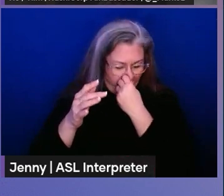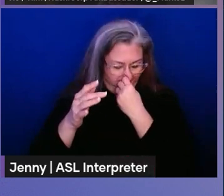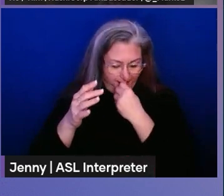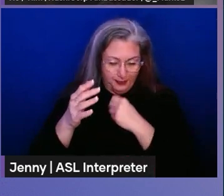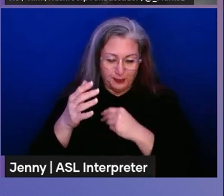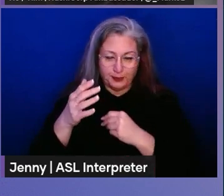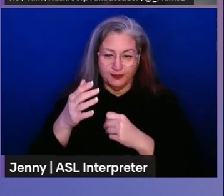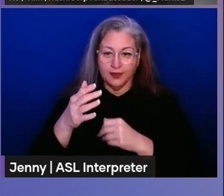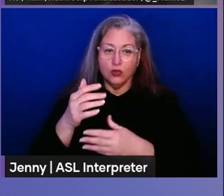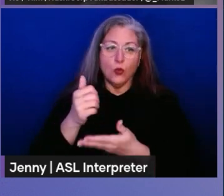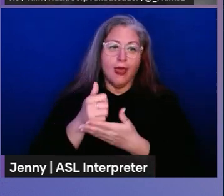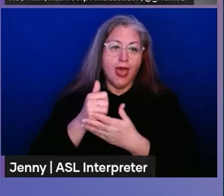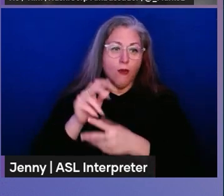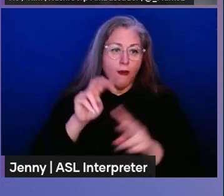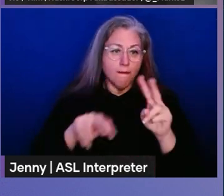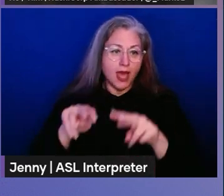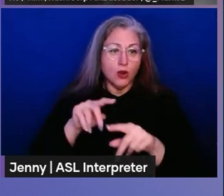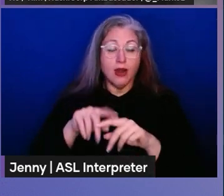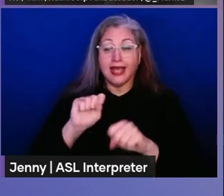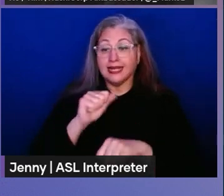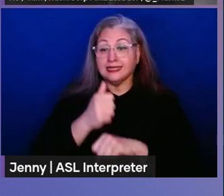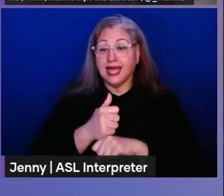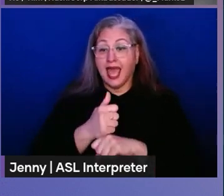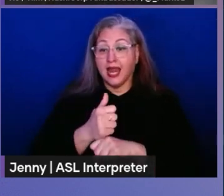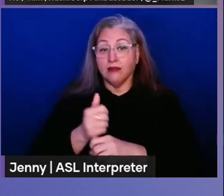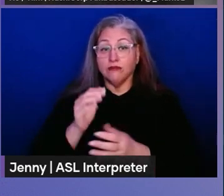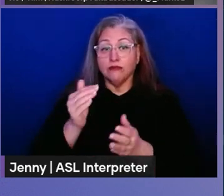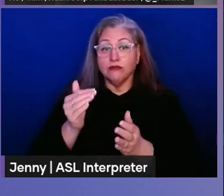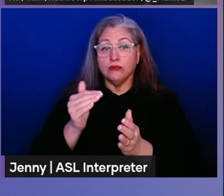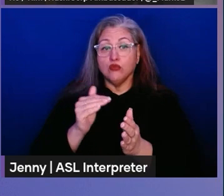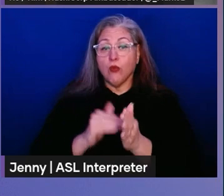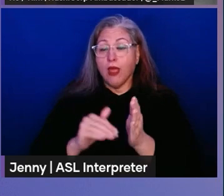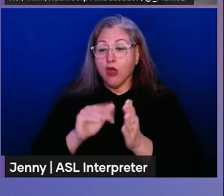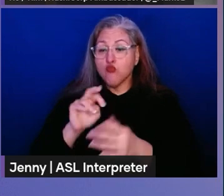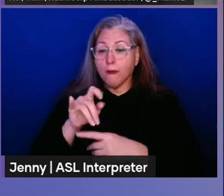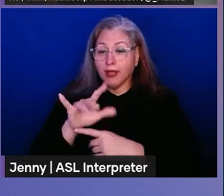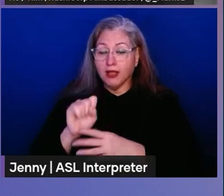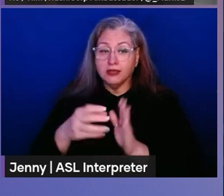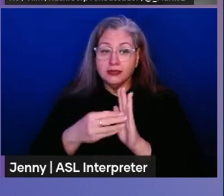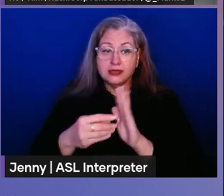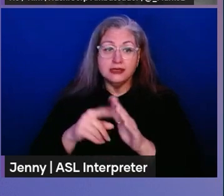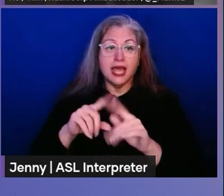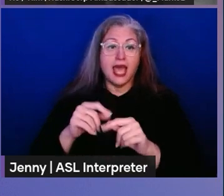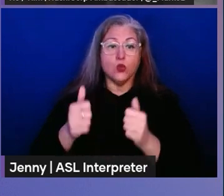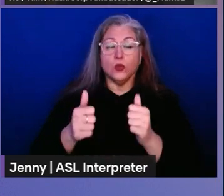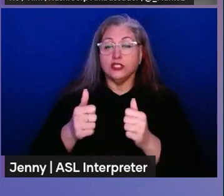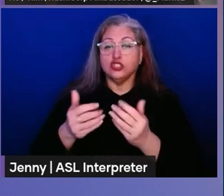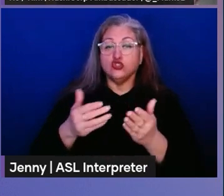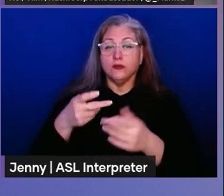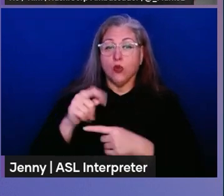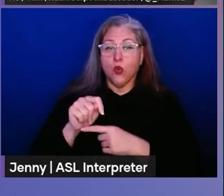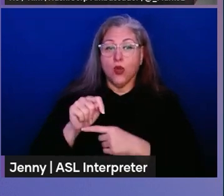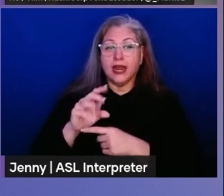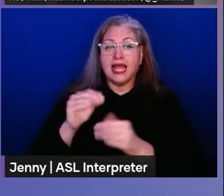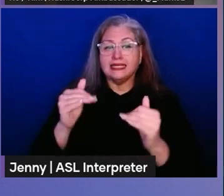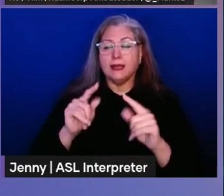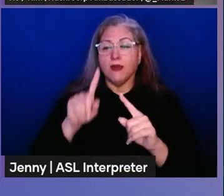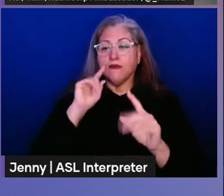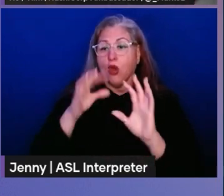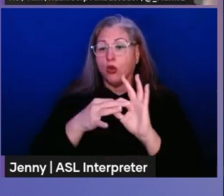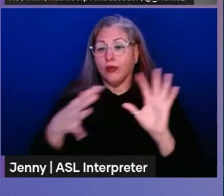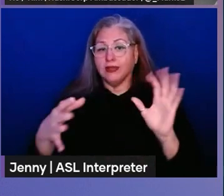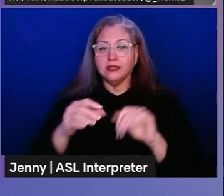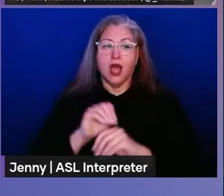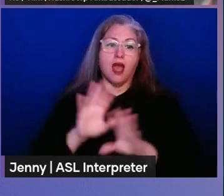health monitoring. I can set how many replicas I want to run. I can define which service port I'm using, and something similar for release as well. So obviously